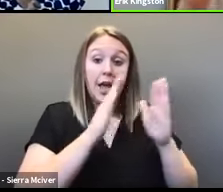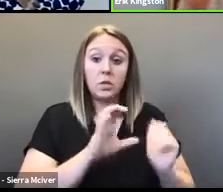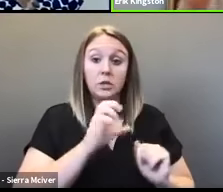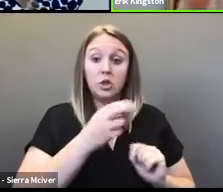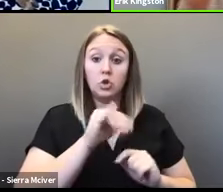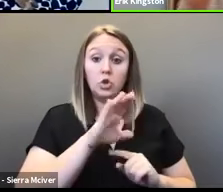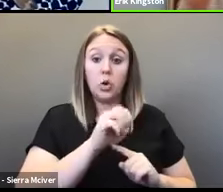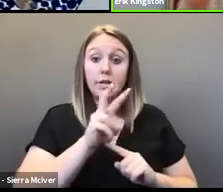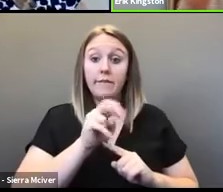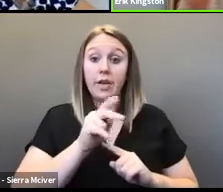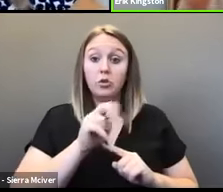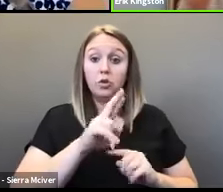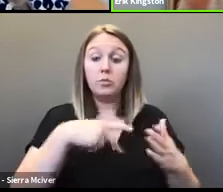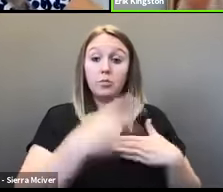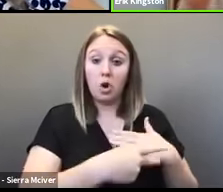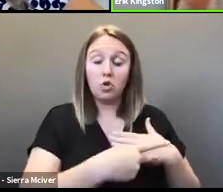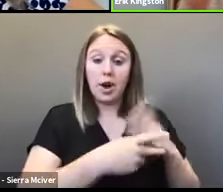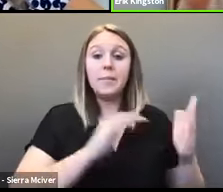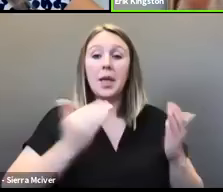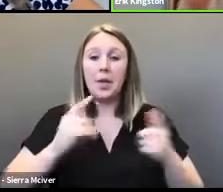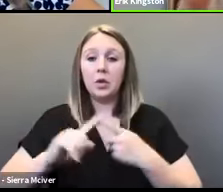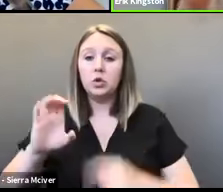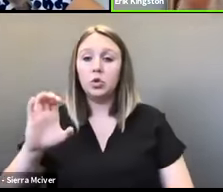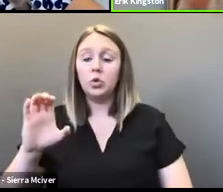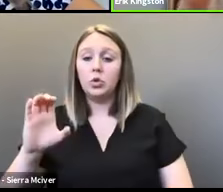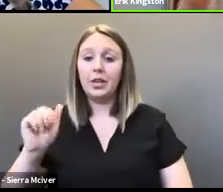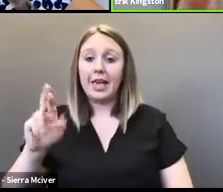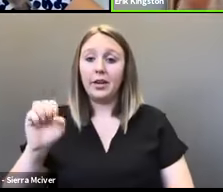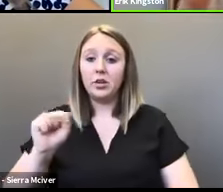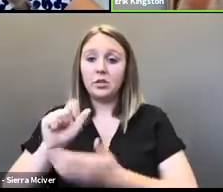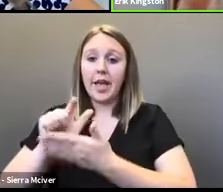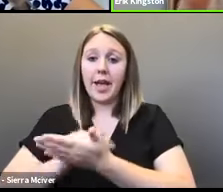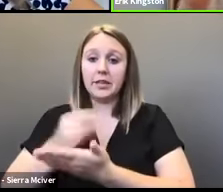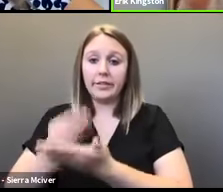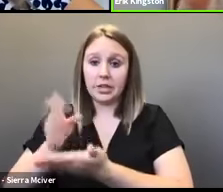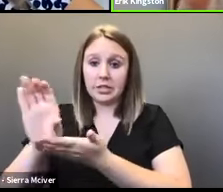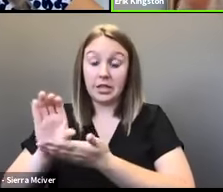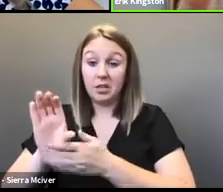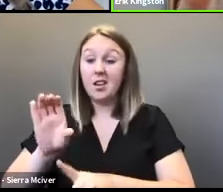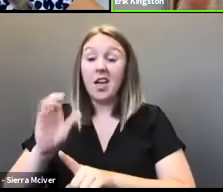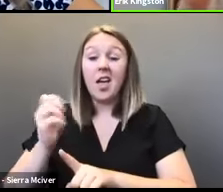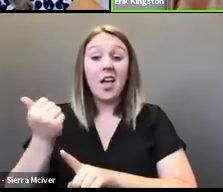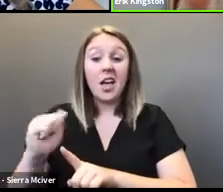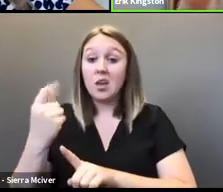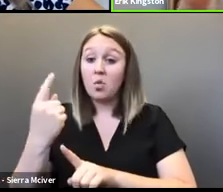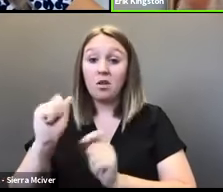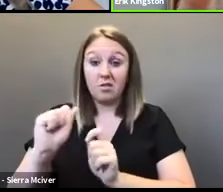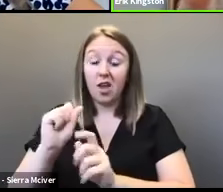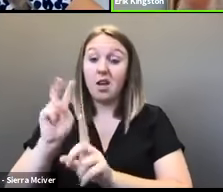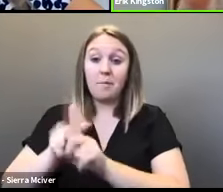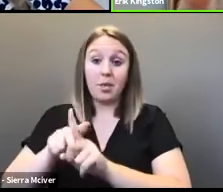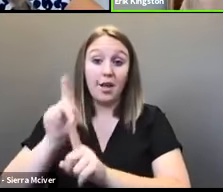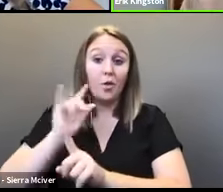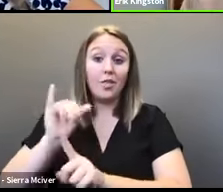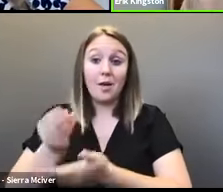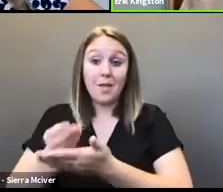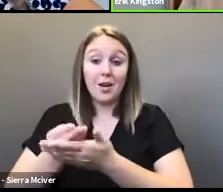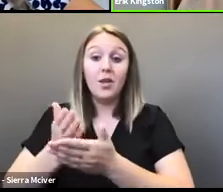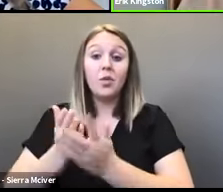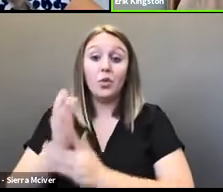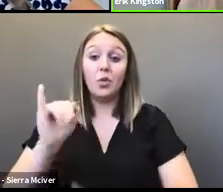CARES Act, anybody in the state can contact, uh, contact us through that link on Idaho housing.com. Um, um, um,